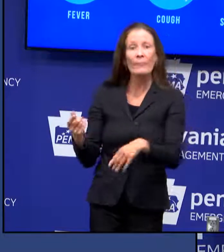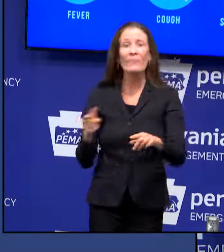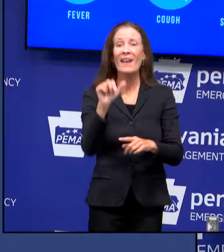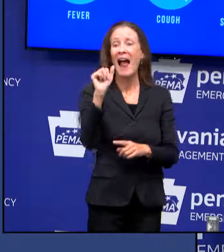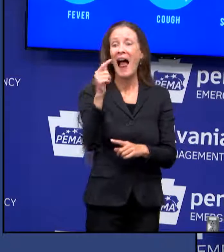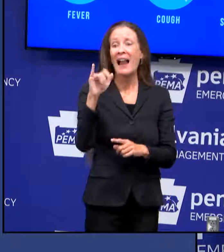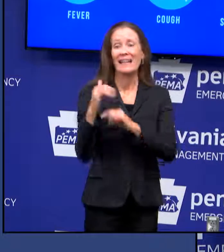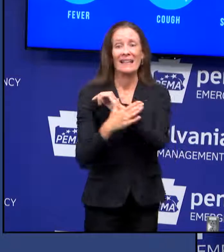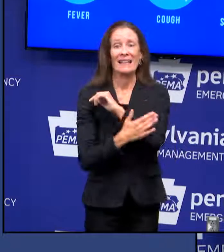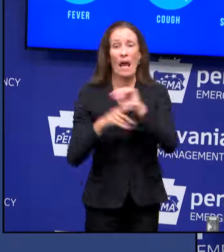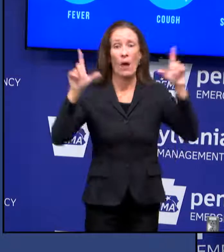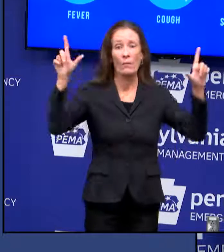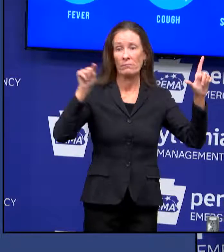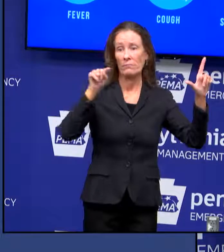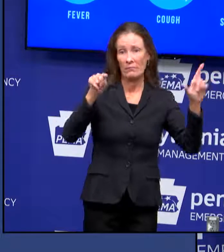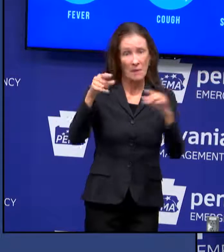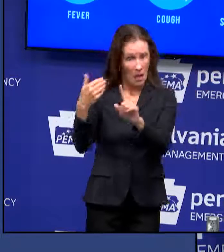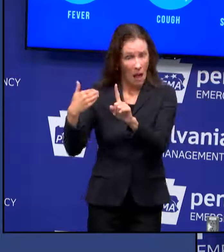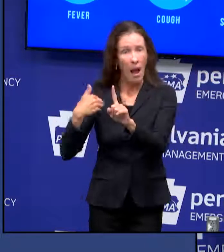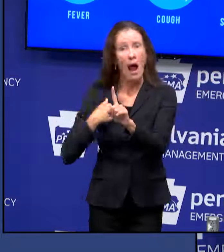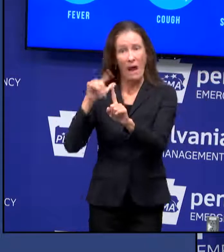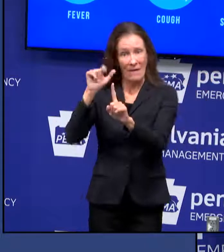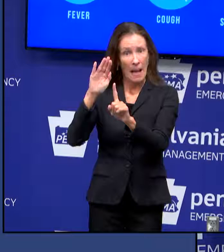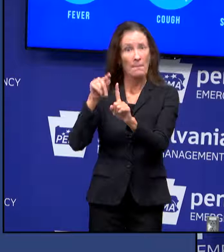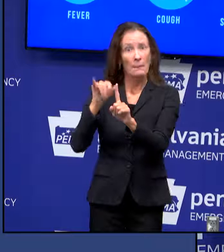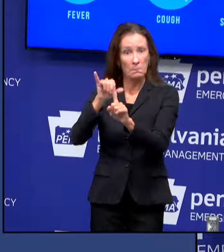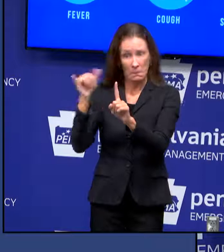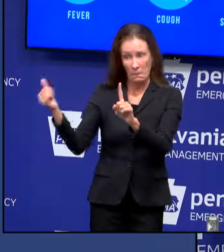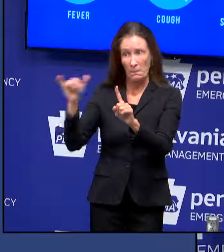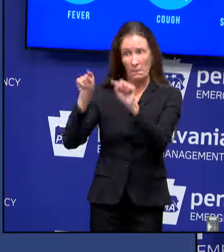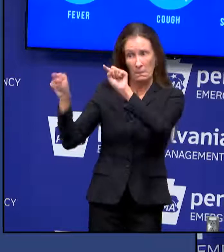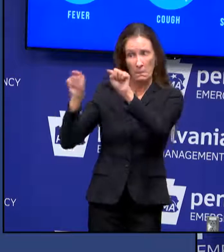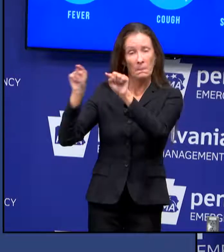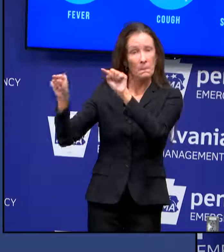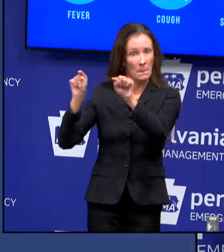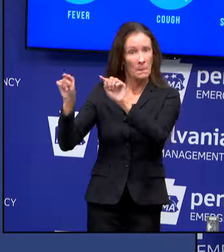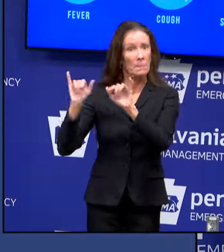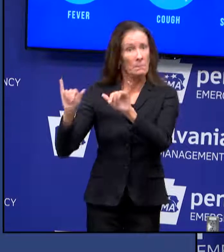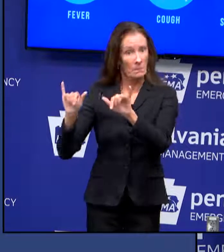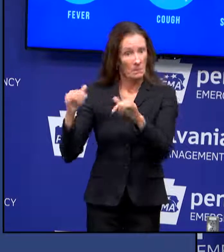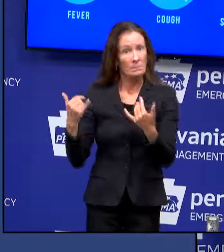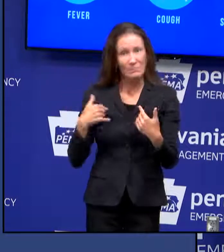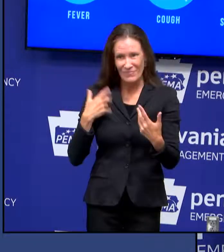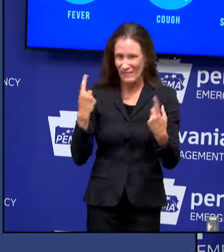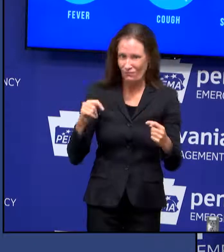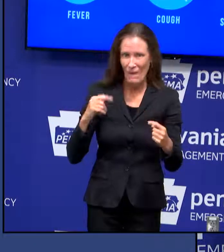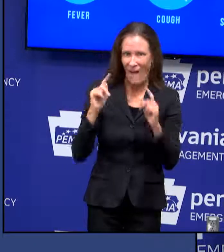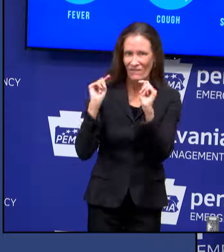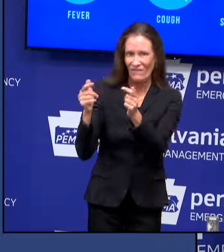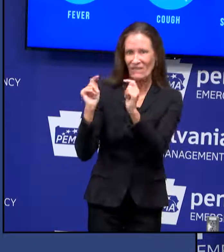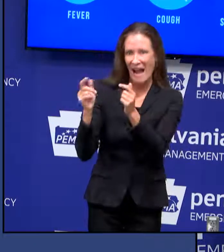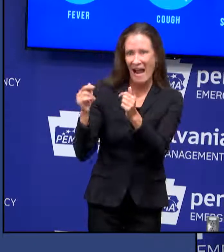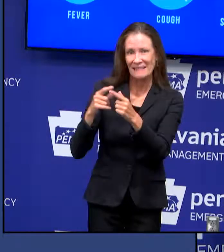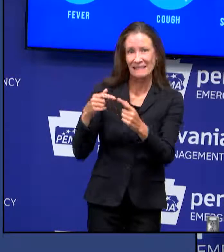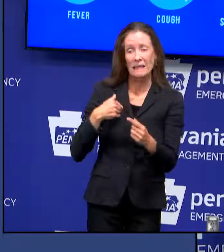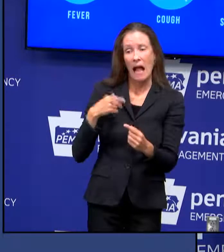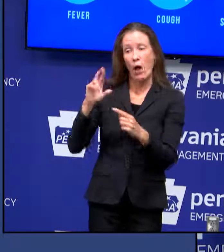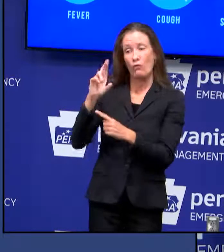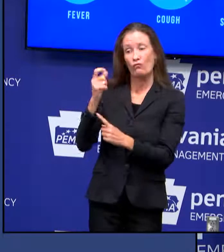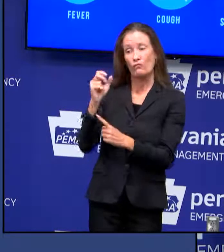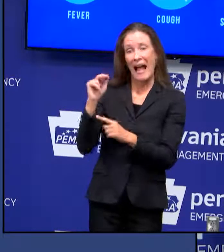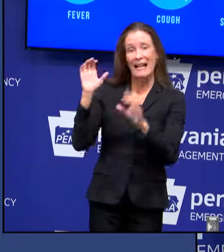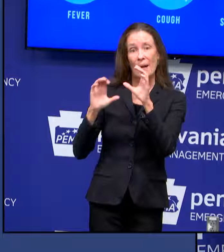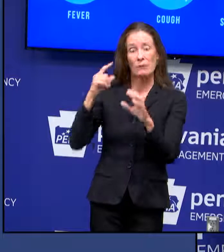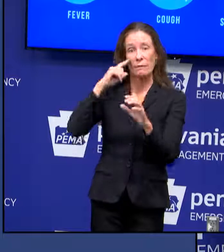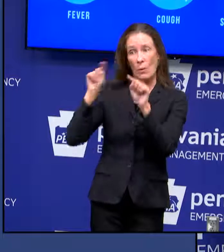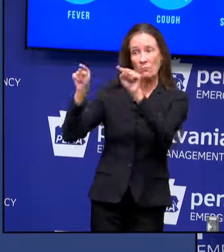with them to try to increase that capacity. And we have reagents right now for our state lab